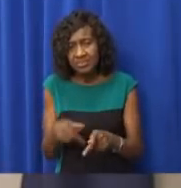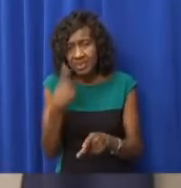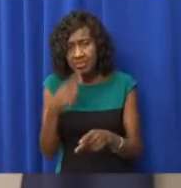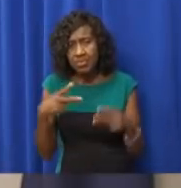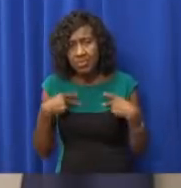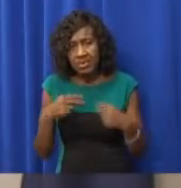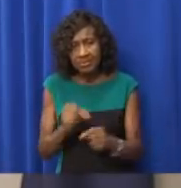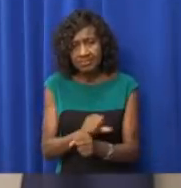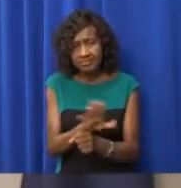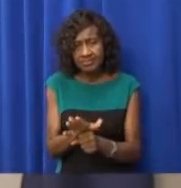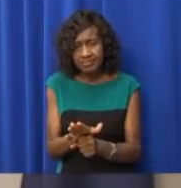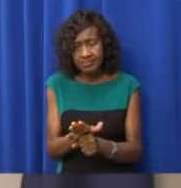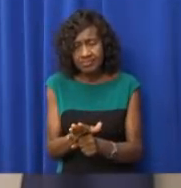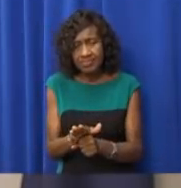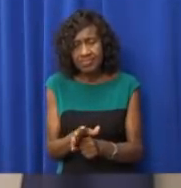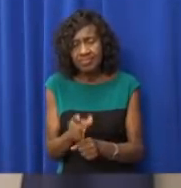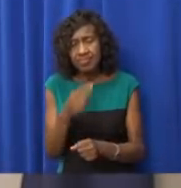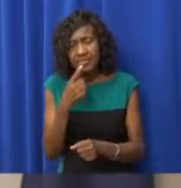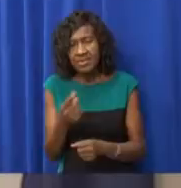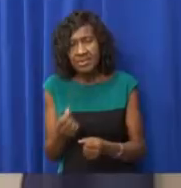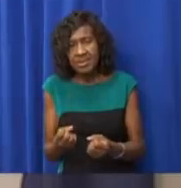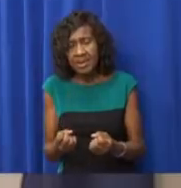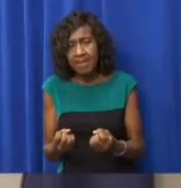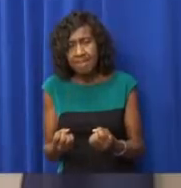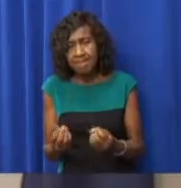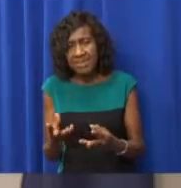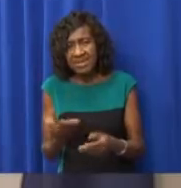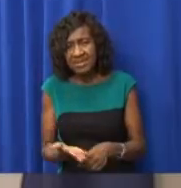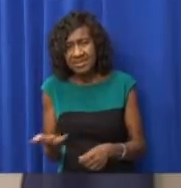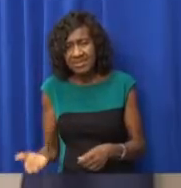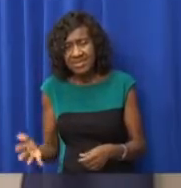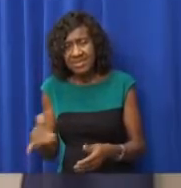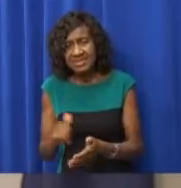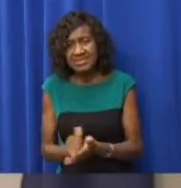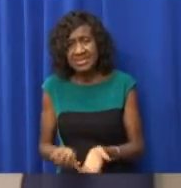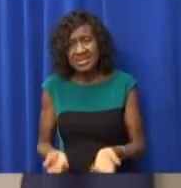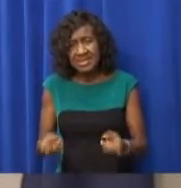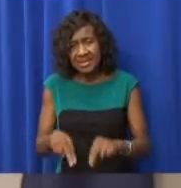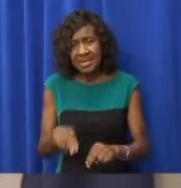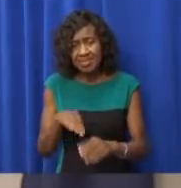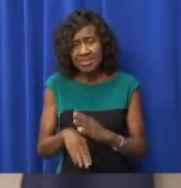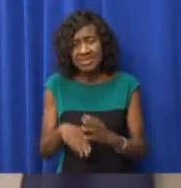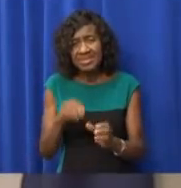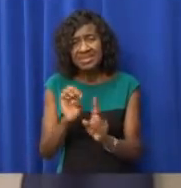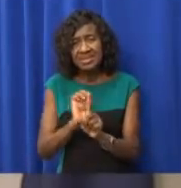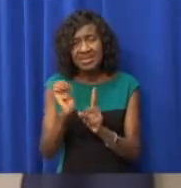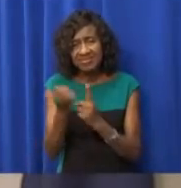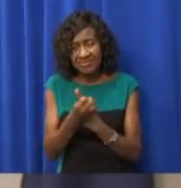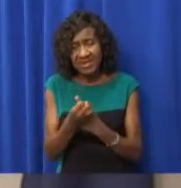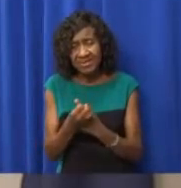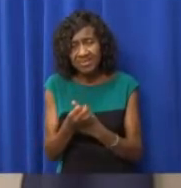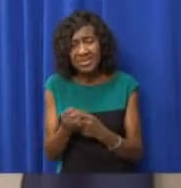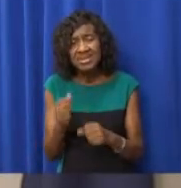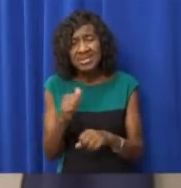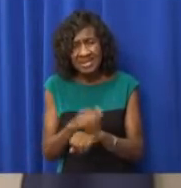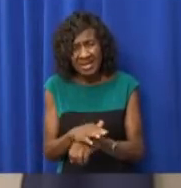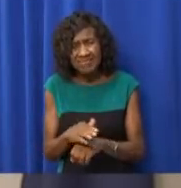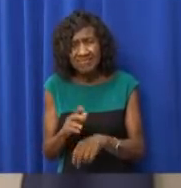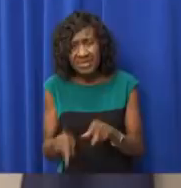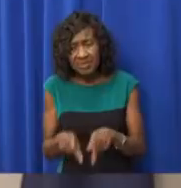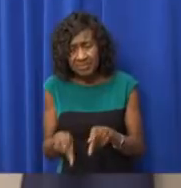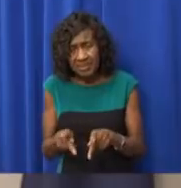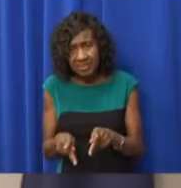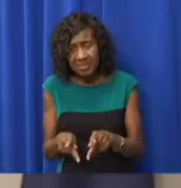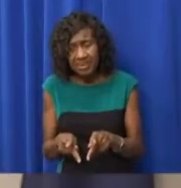today's environmental challenges are responsible for adversely affecting the health and livelihood of individuals and communities with the